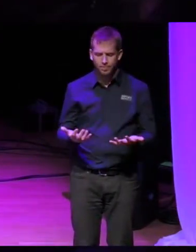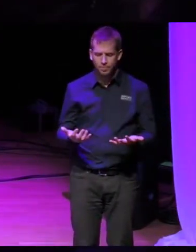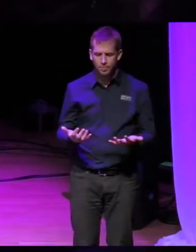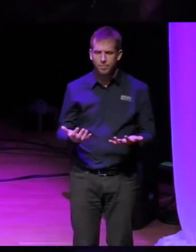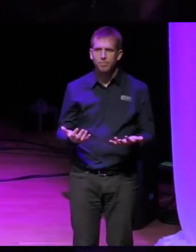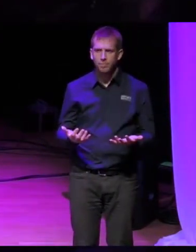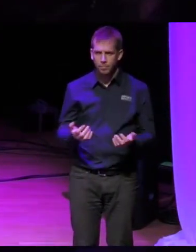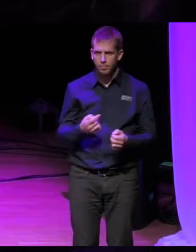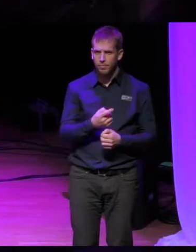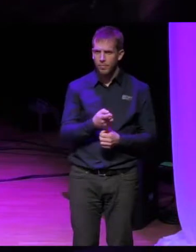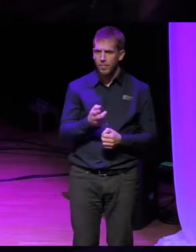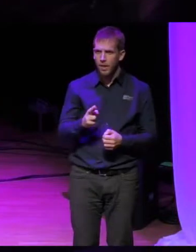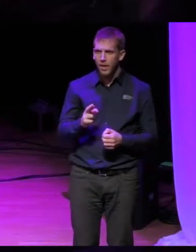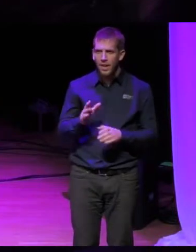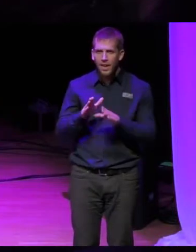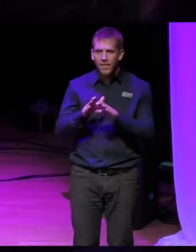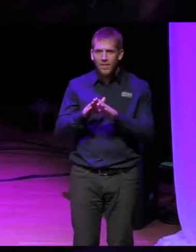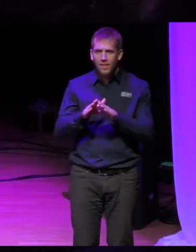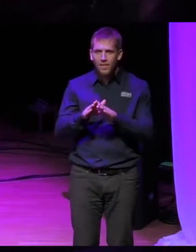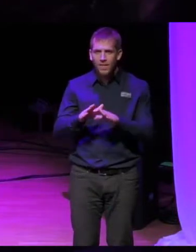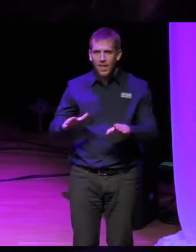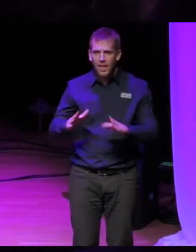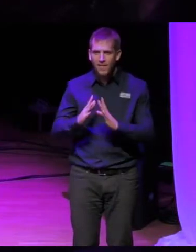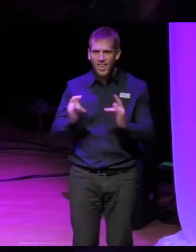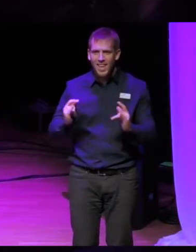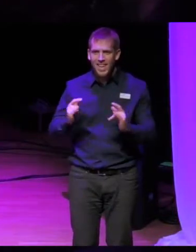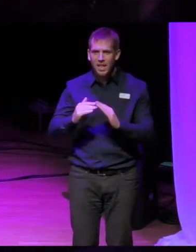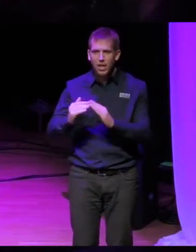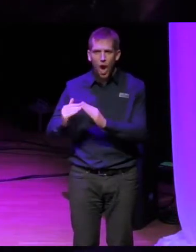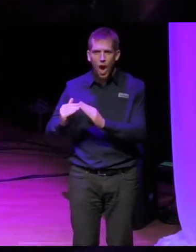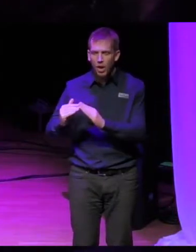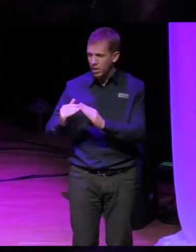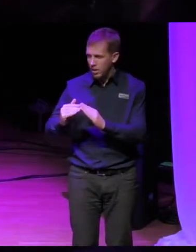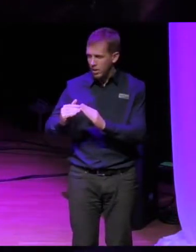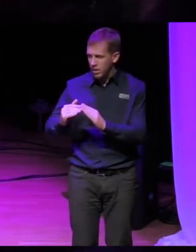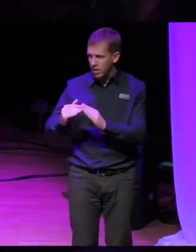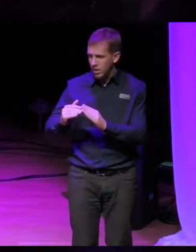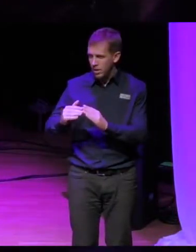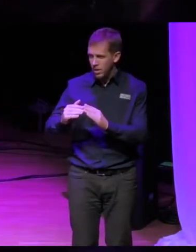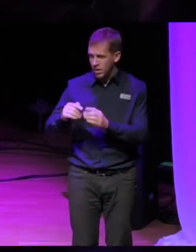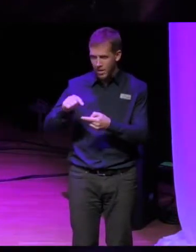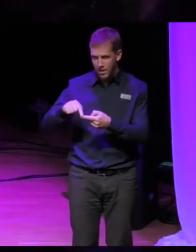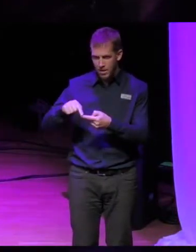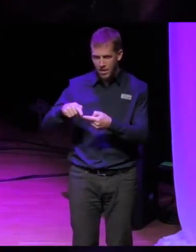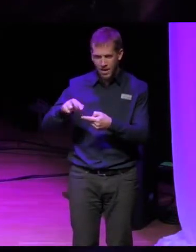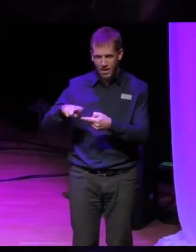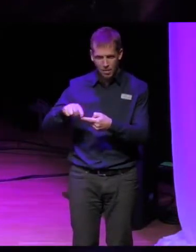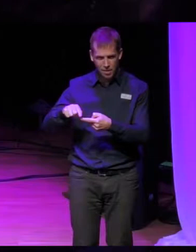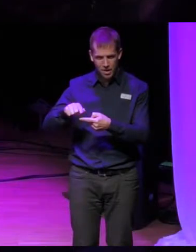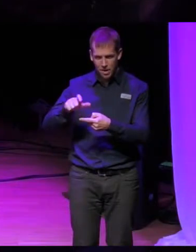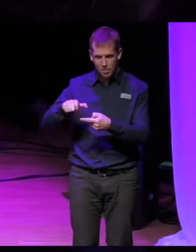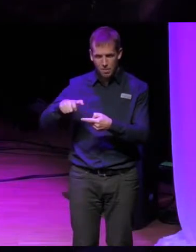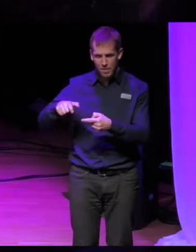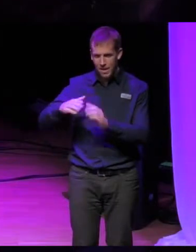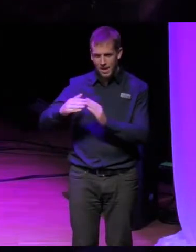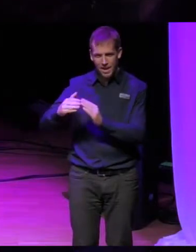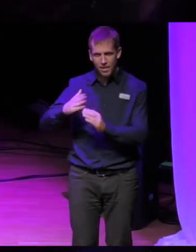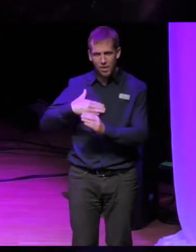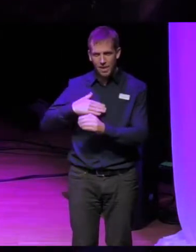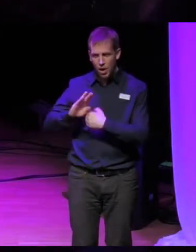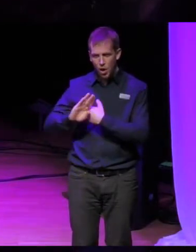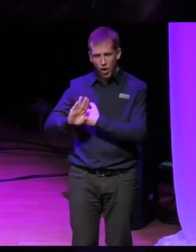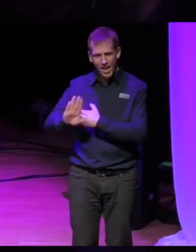so-called sanctuary cities, when you have states and localities that want to protect their immigrant populations and take